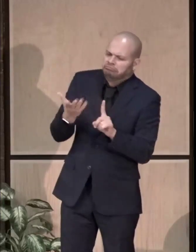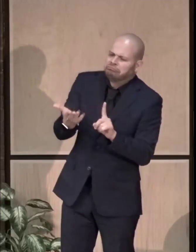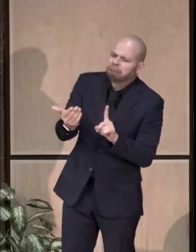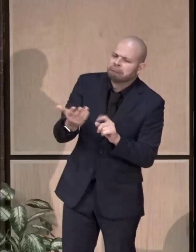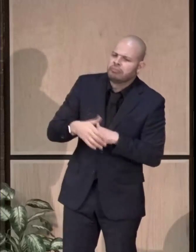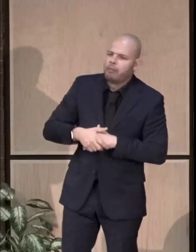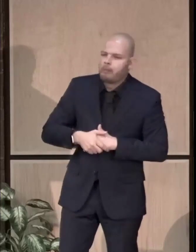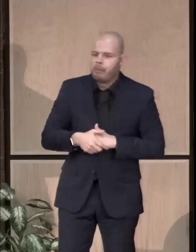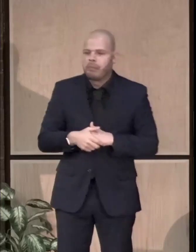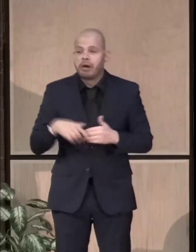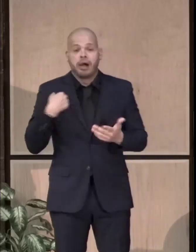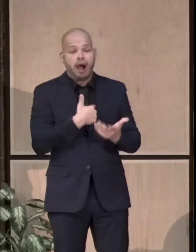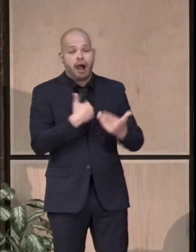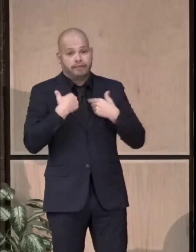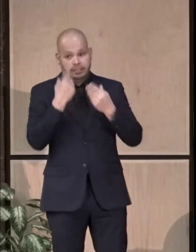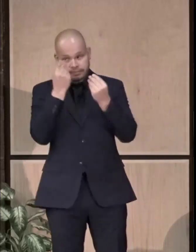information.